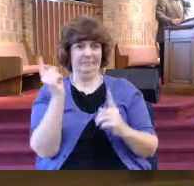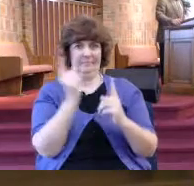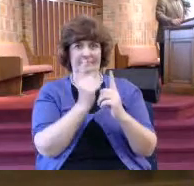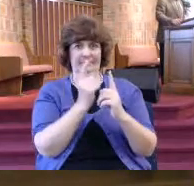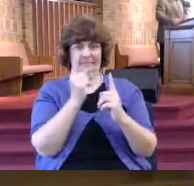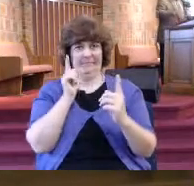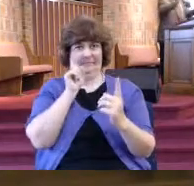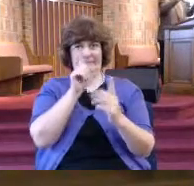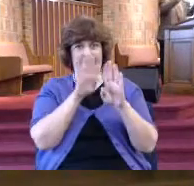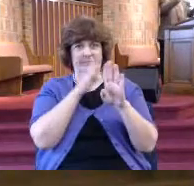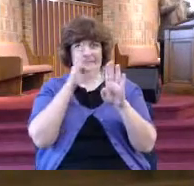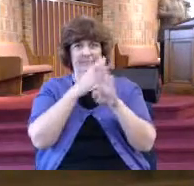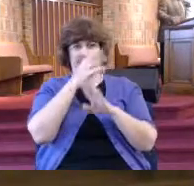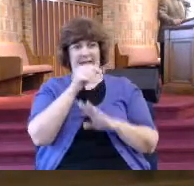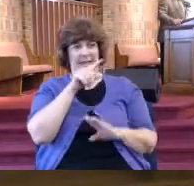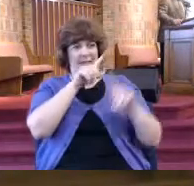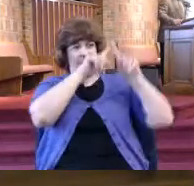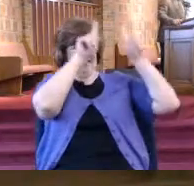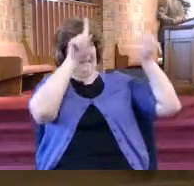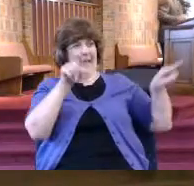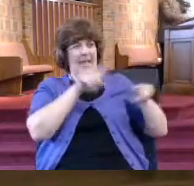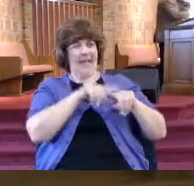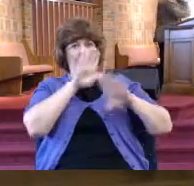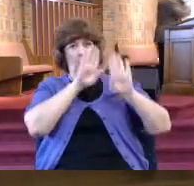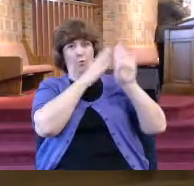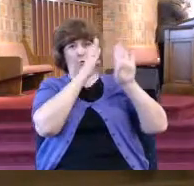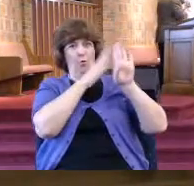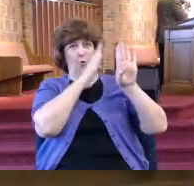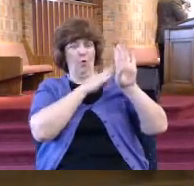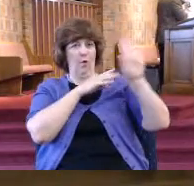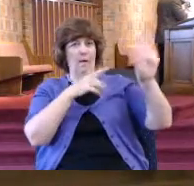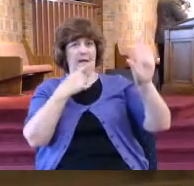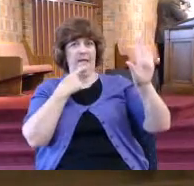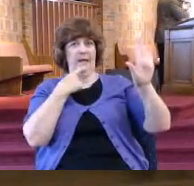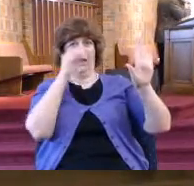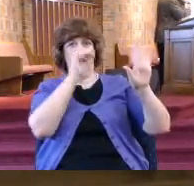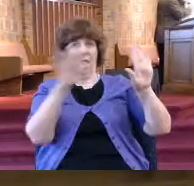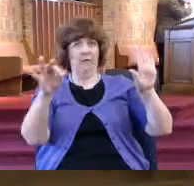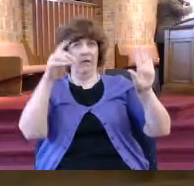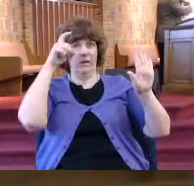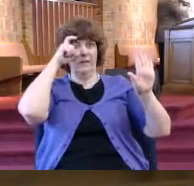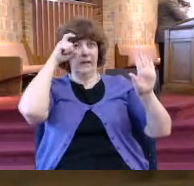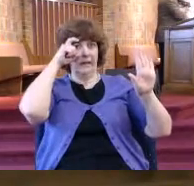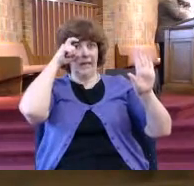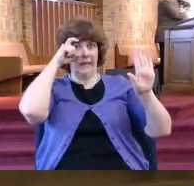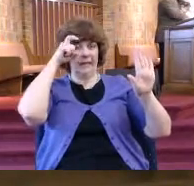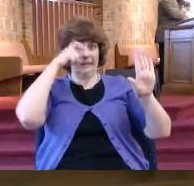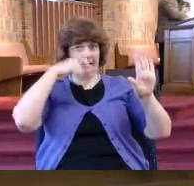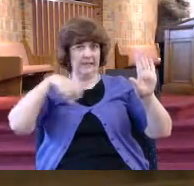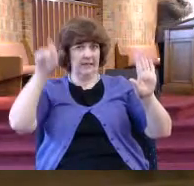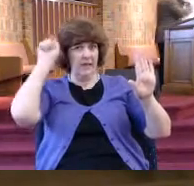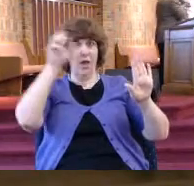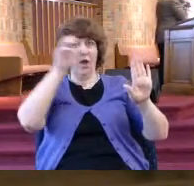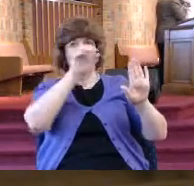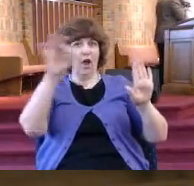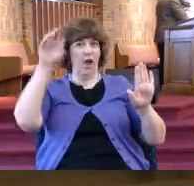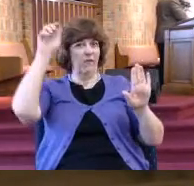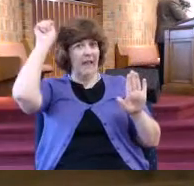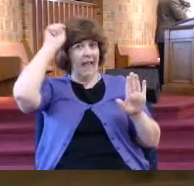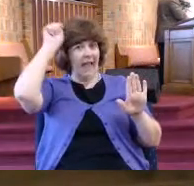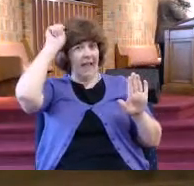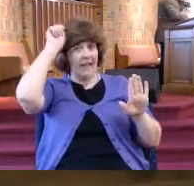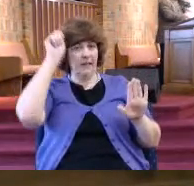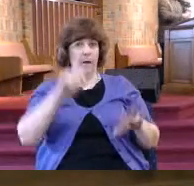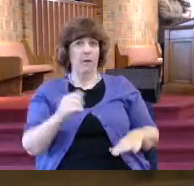building, it had a sign there, and the sign said, remove your sunglasses, remove your hats, turn off your